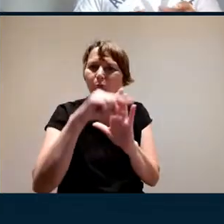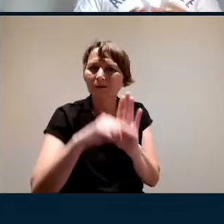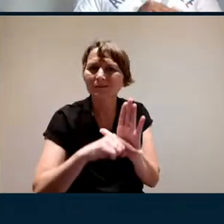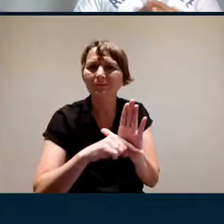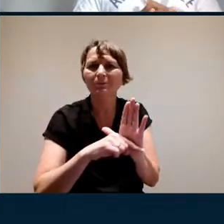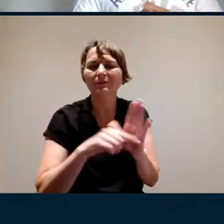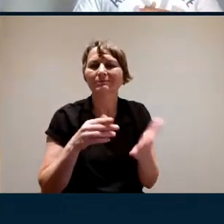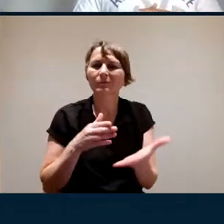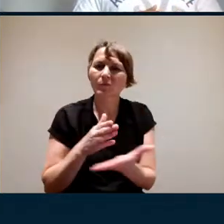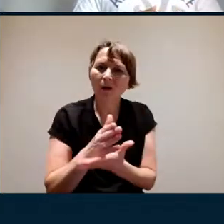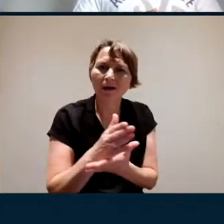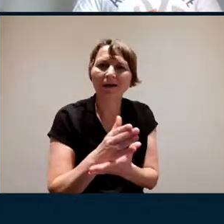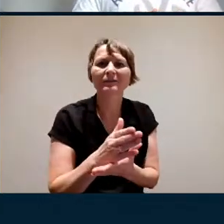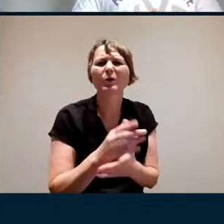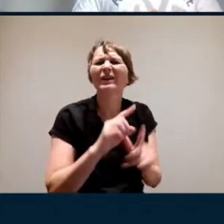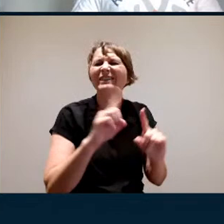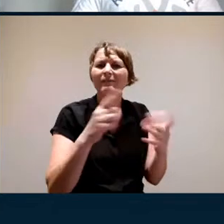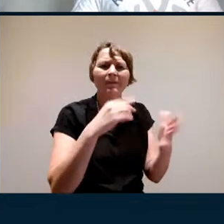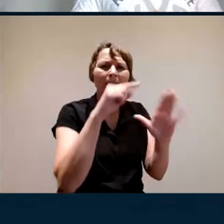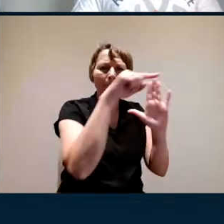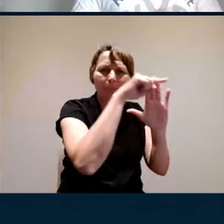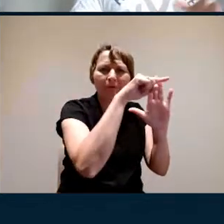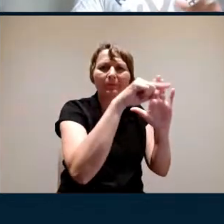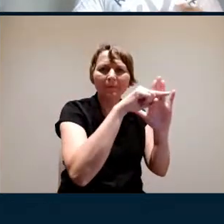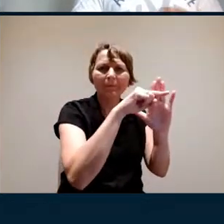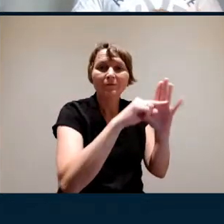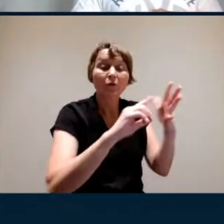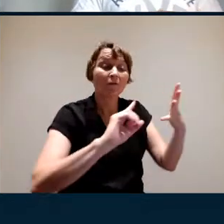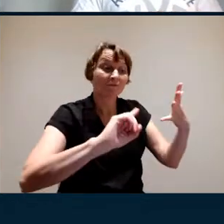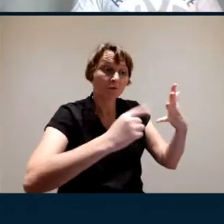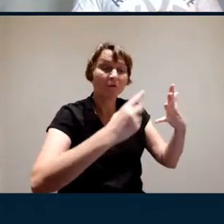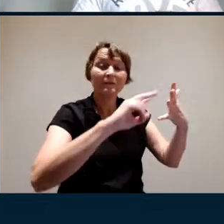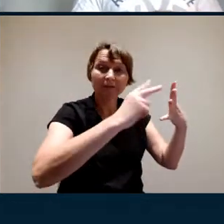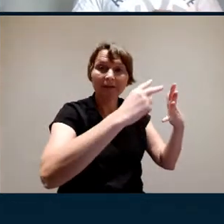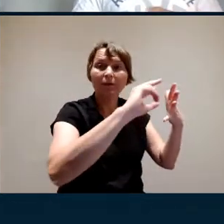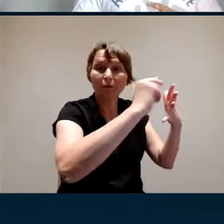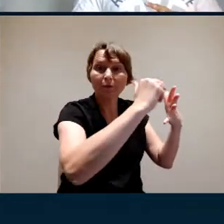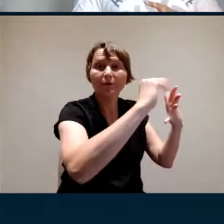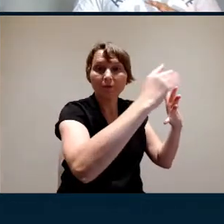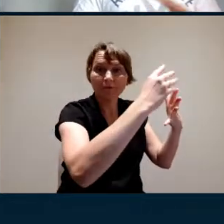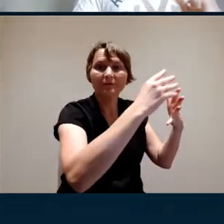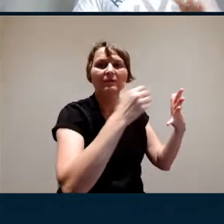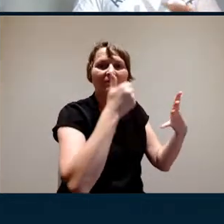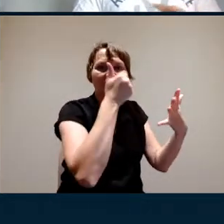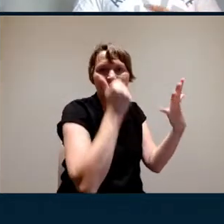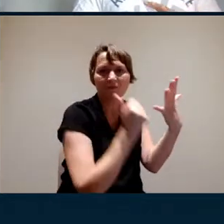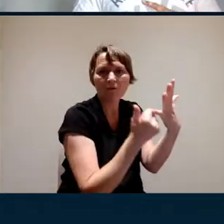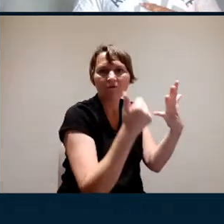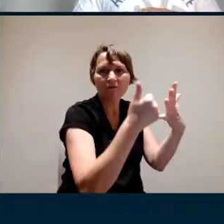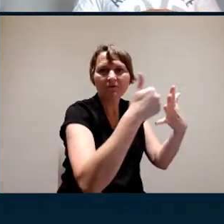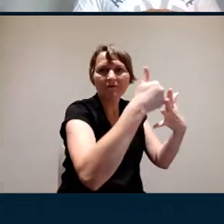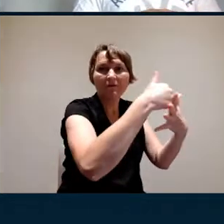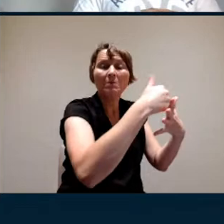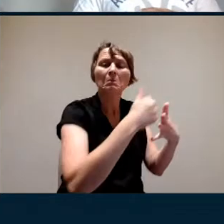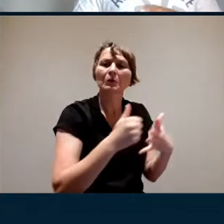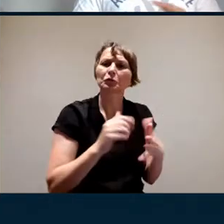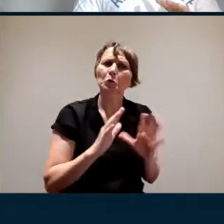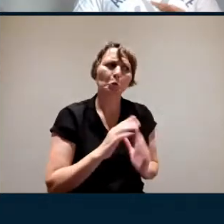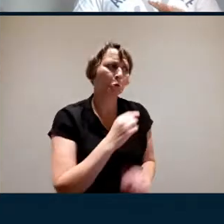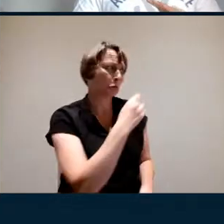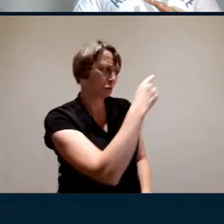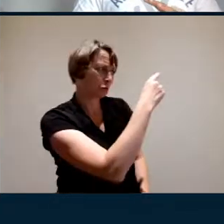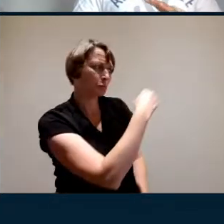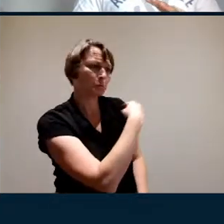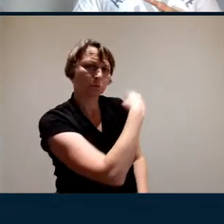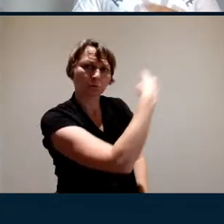rights, permissions, etc. So this is also quite often what